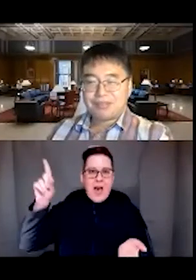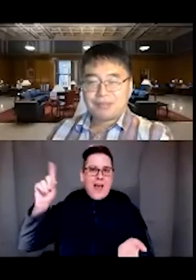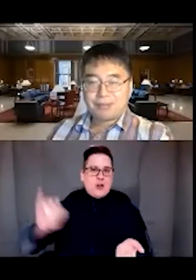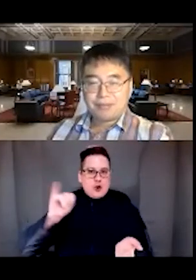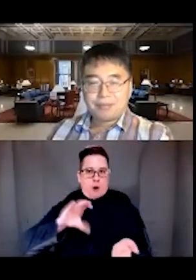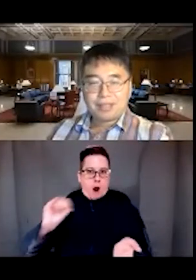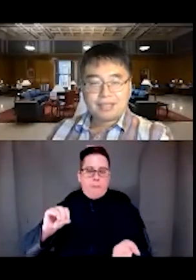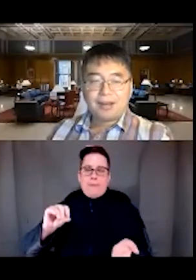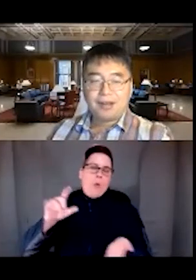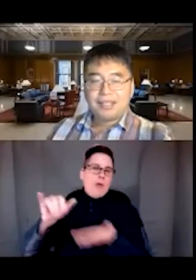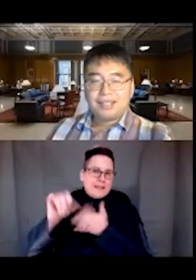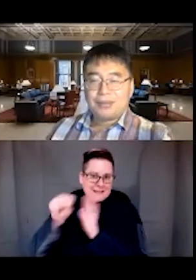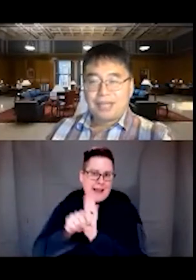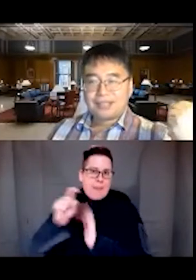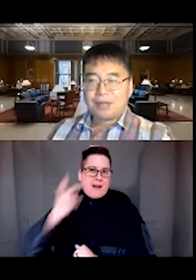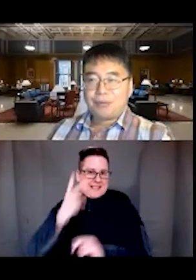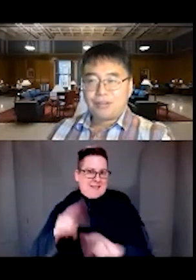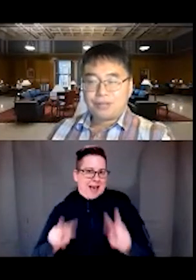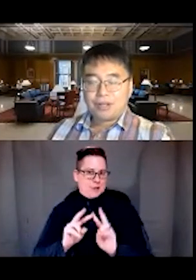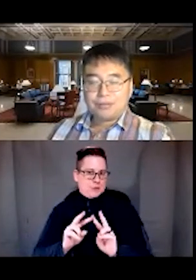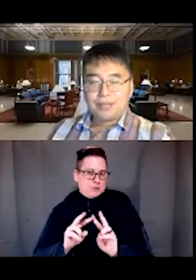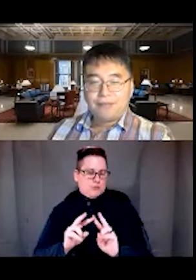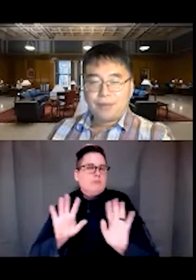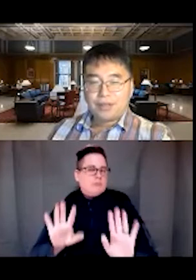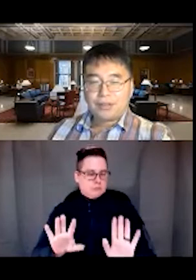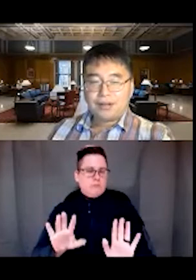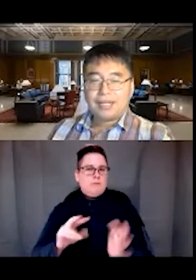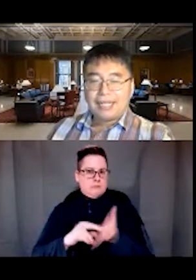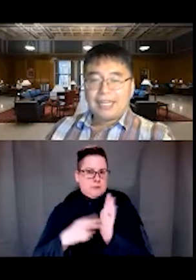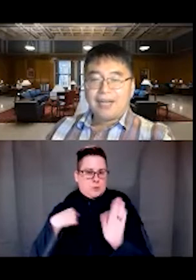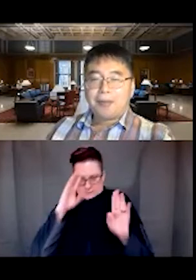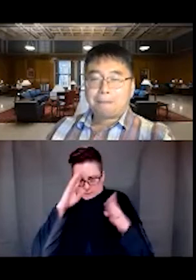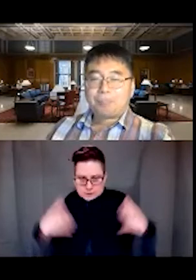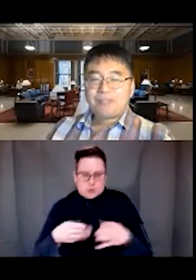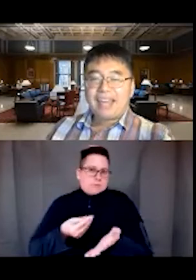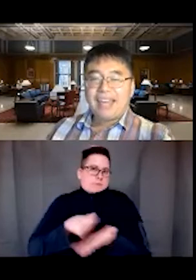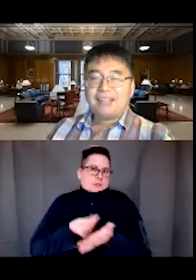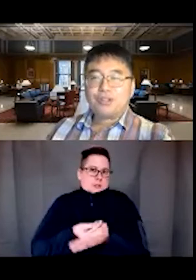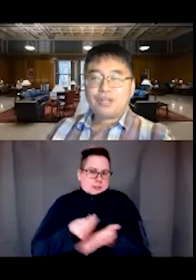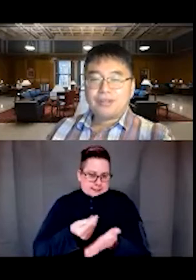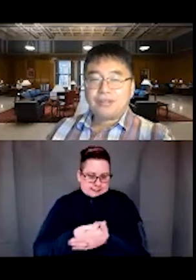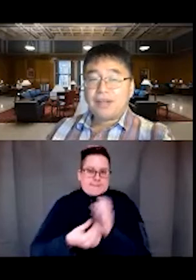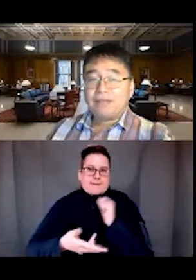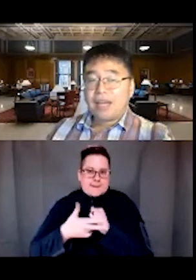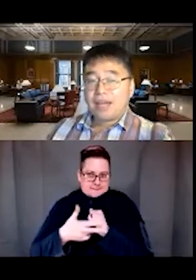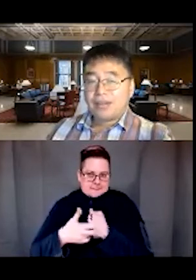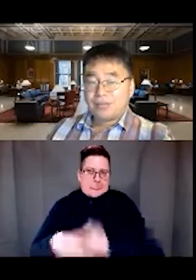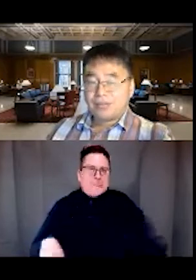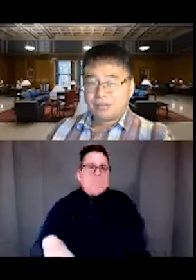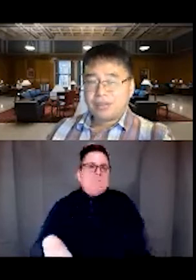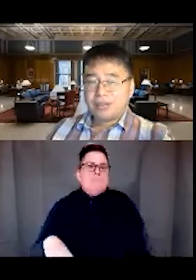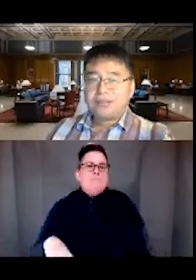specific from the get-go. So that's what we're trying to focus here. And we're trying to define